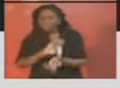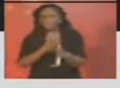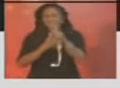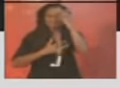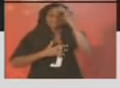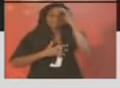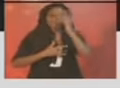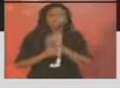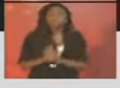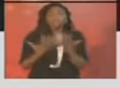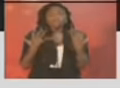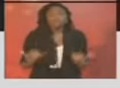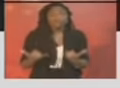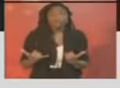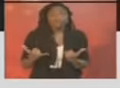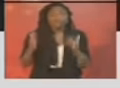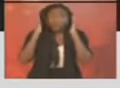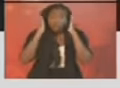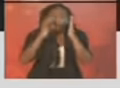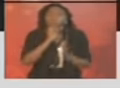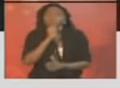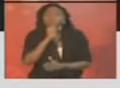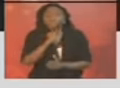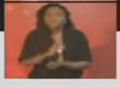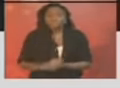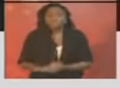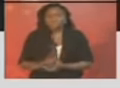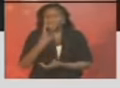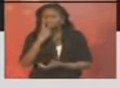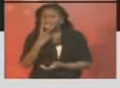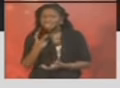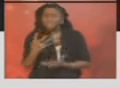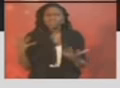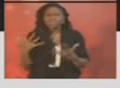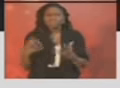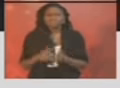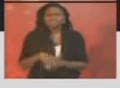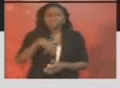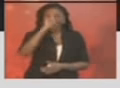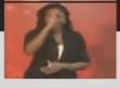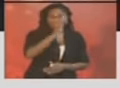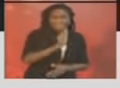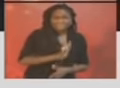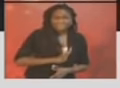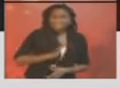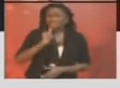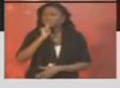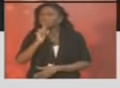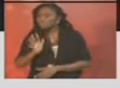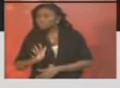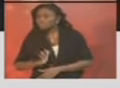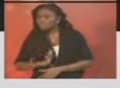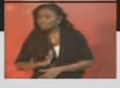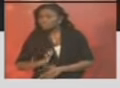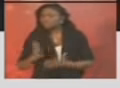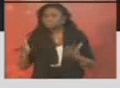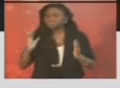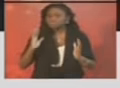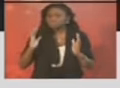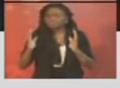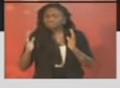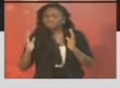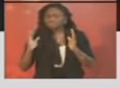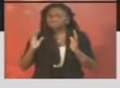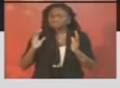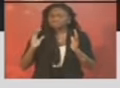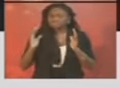look at the age sex distribution, we see again females and males are similar. In this case, we have